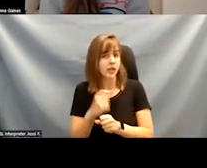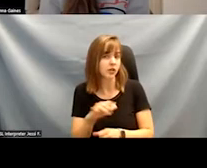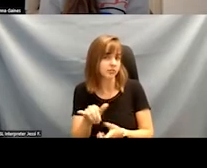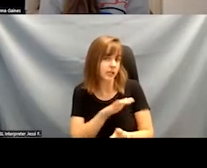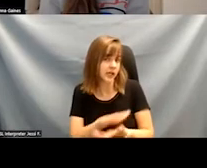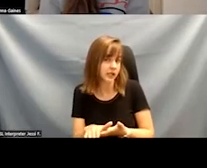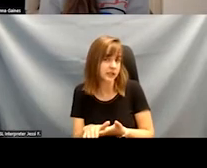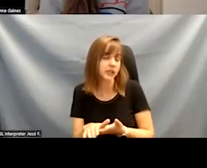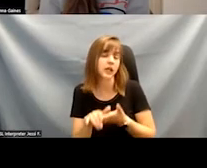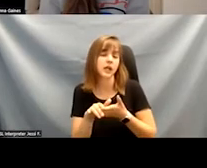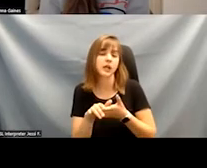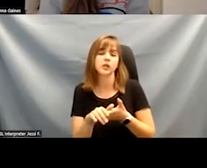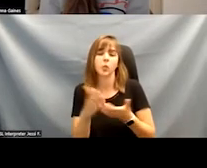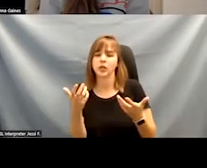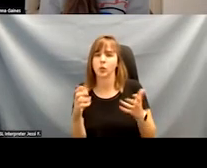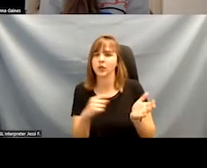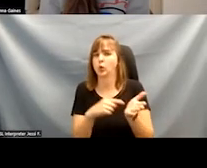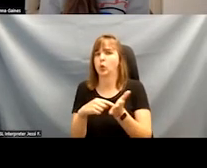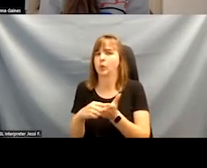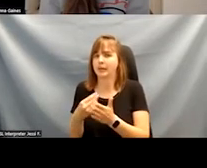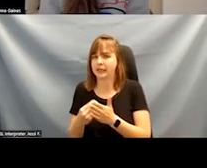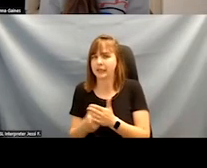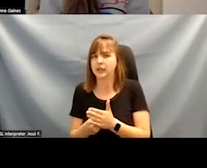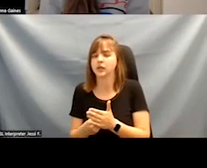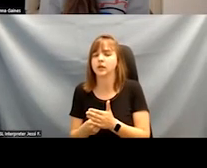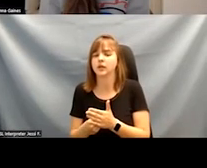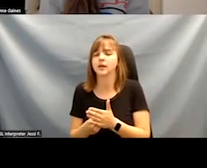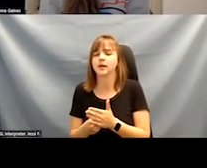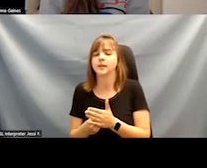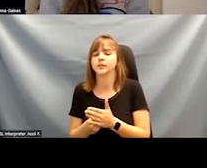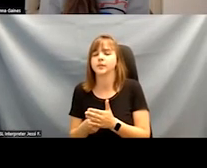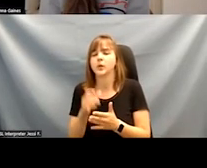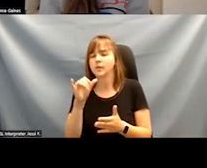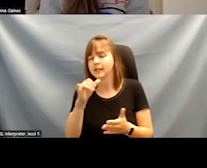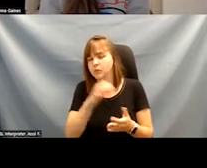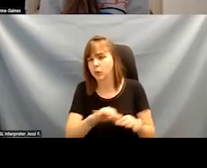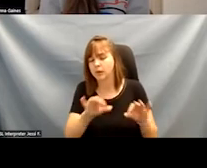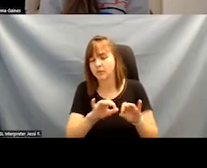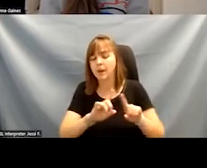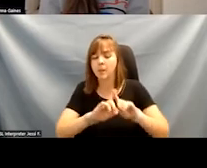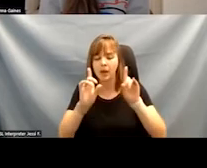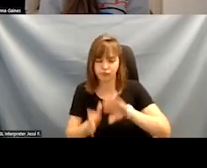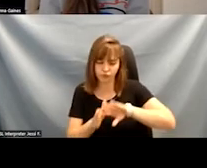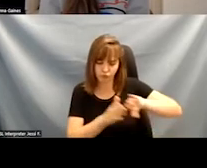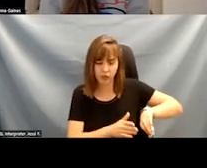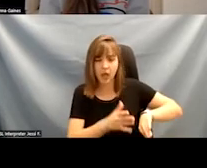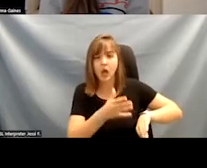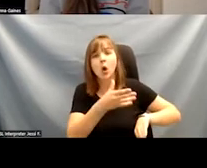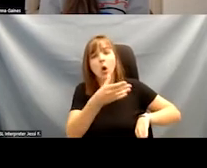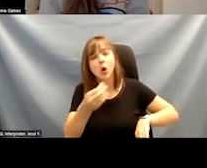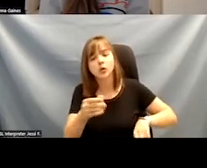You know, as part of that, I want us to be able to do all of those things and also